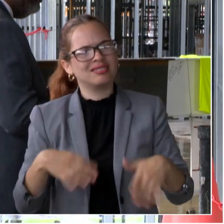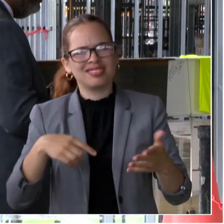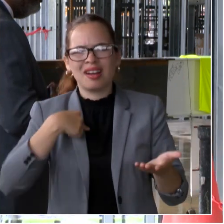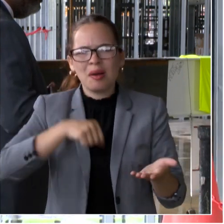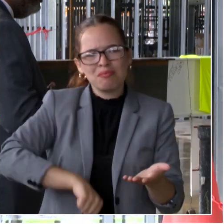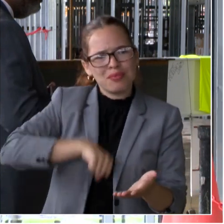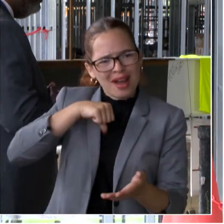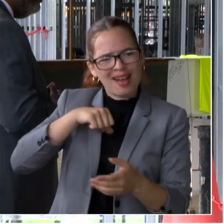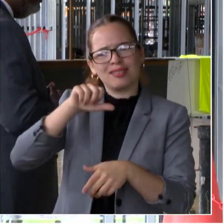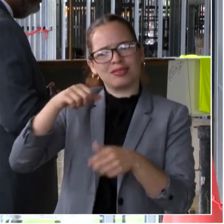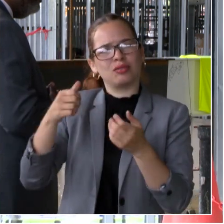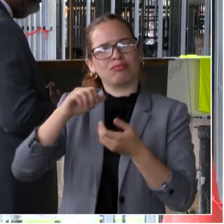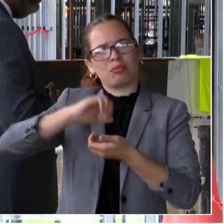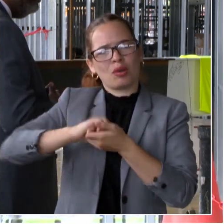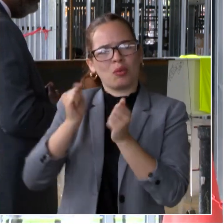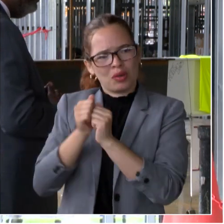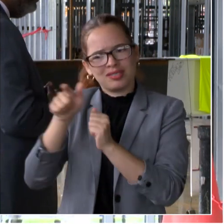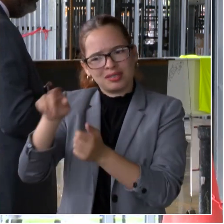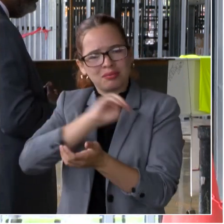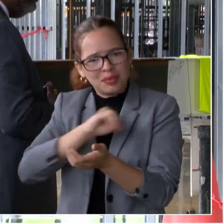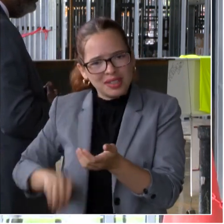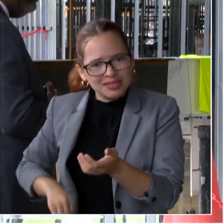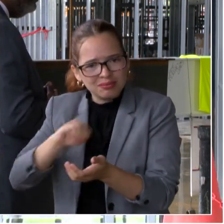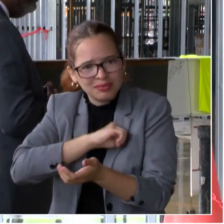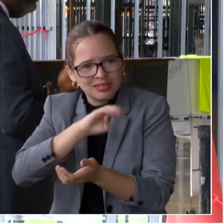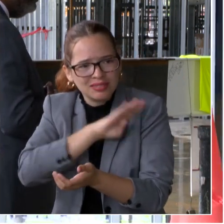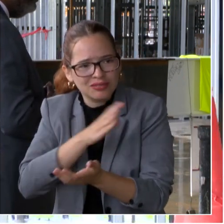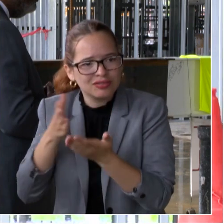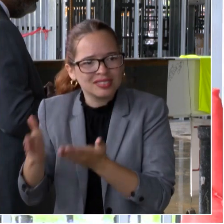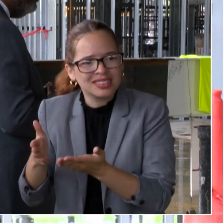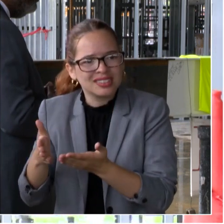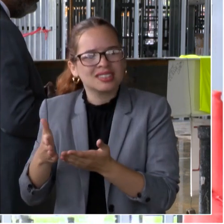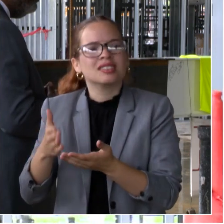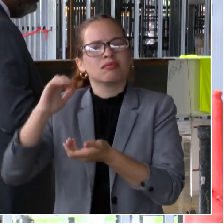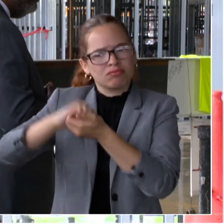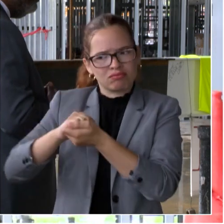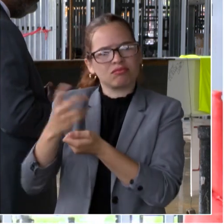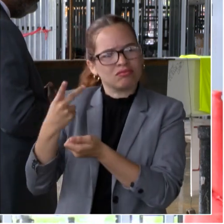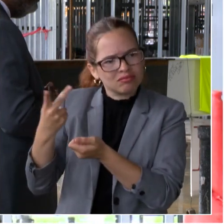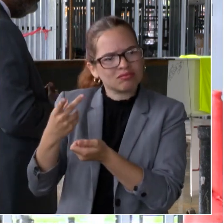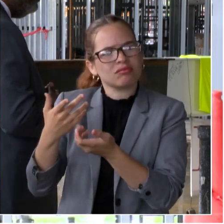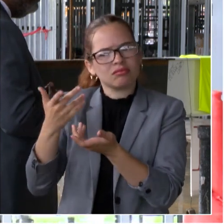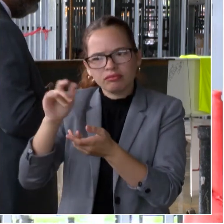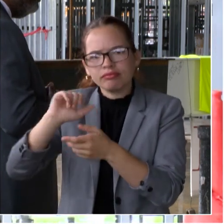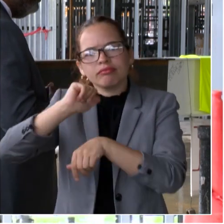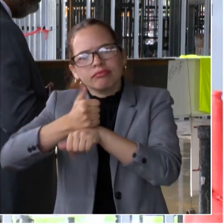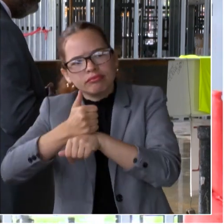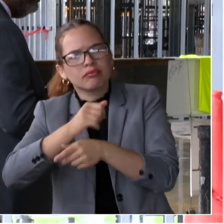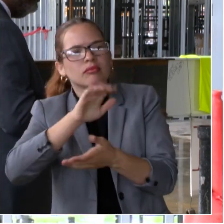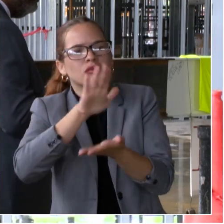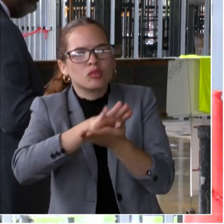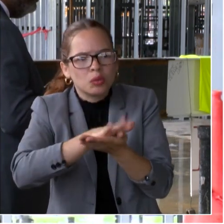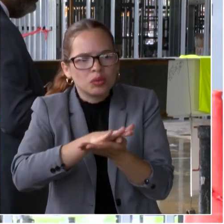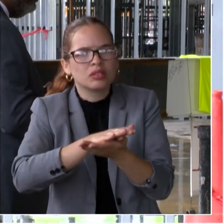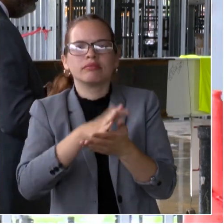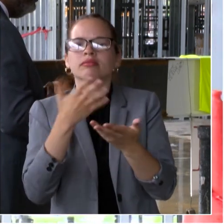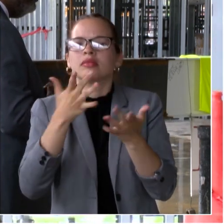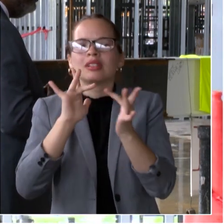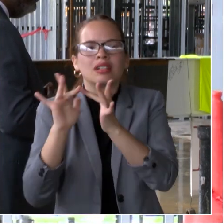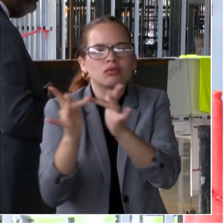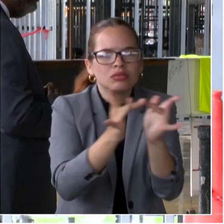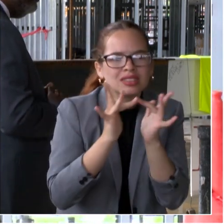together and develop many more projects for the health of our community. We are simply proud to be a partner with Mayor